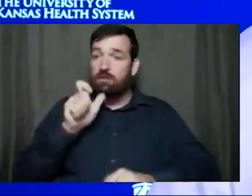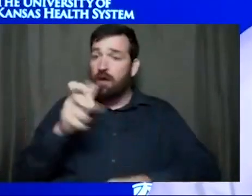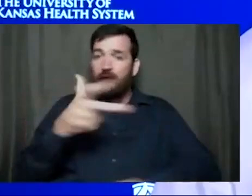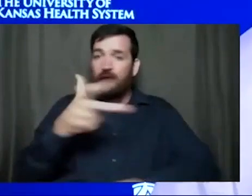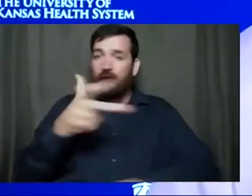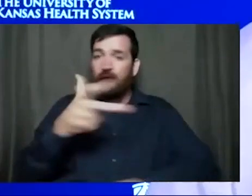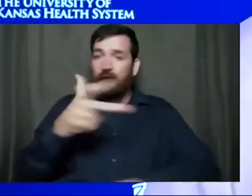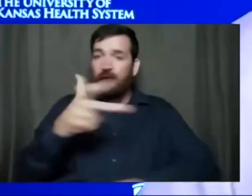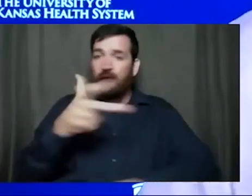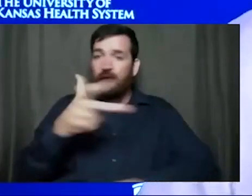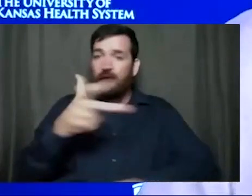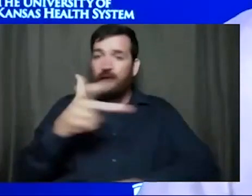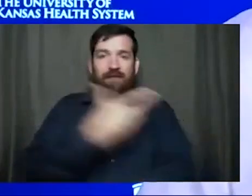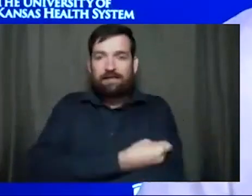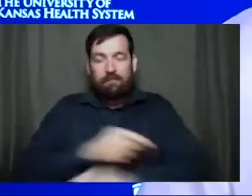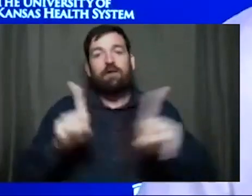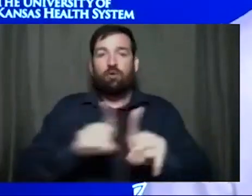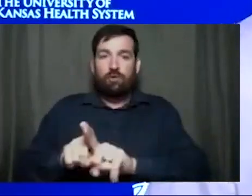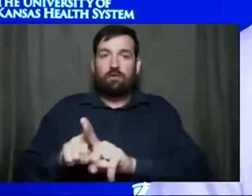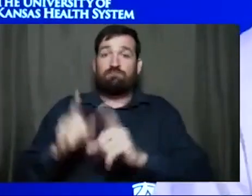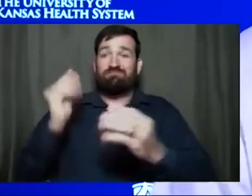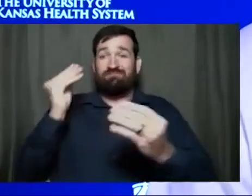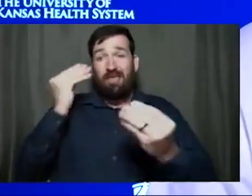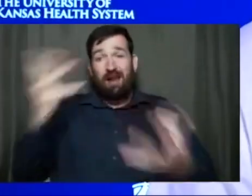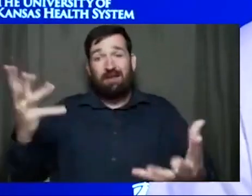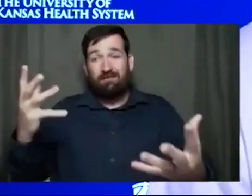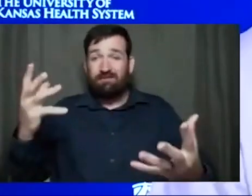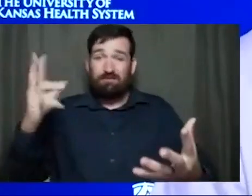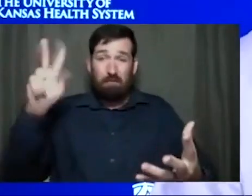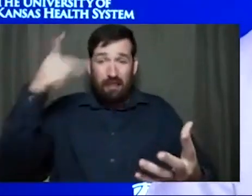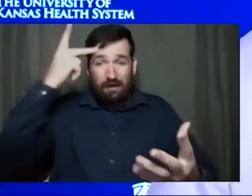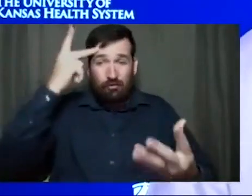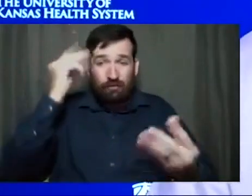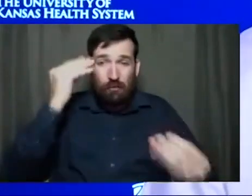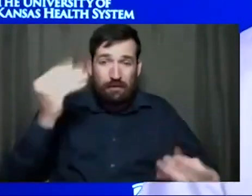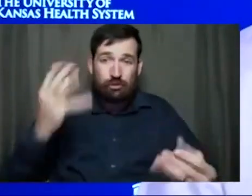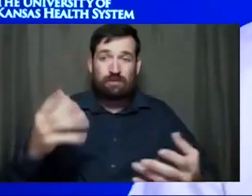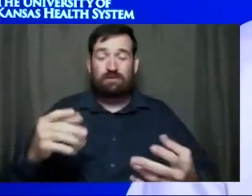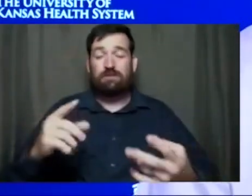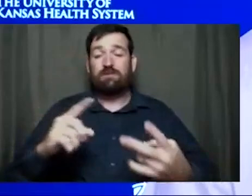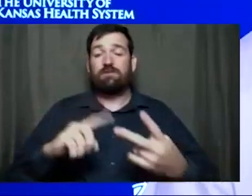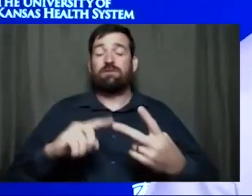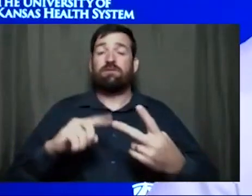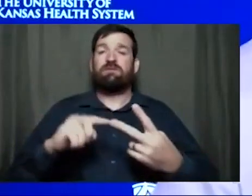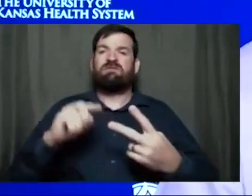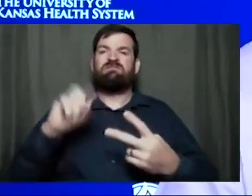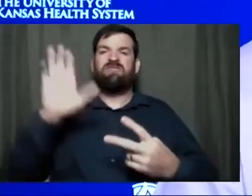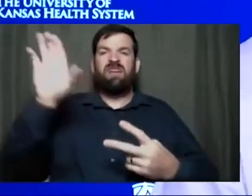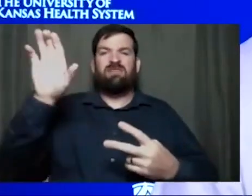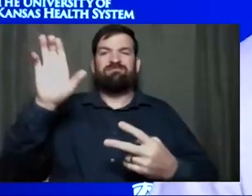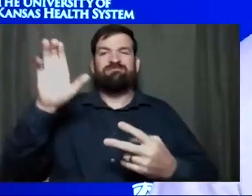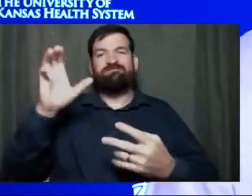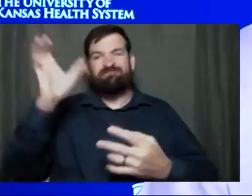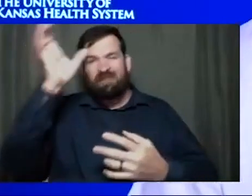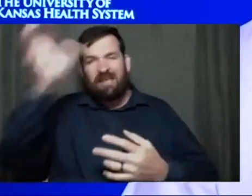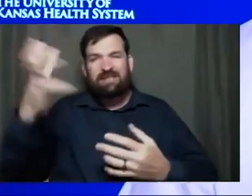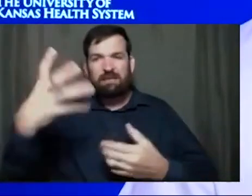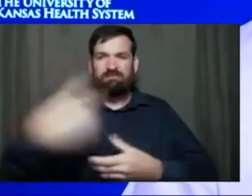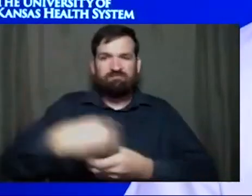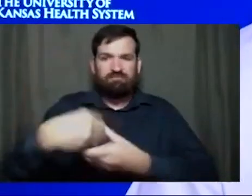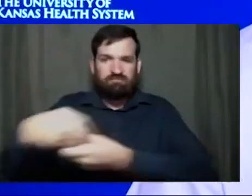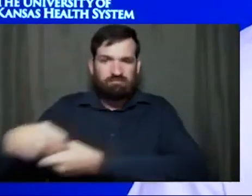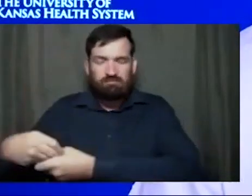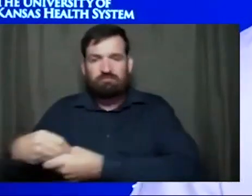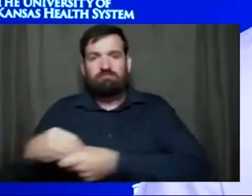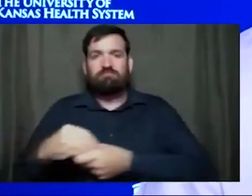of political information and concepts wrapped up in this as well. We do see a lot of stories about